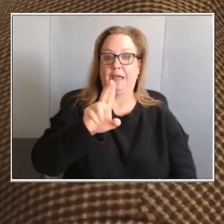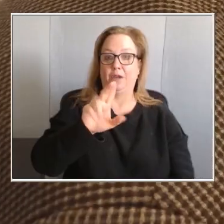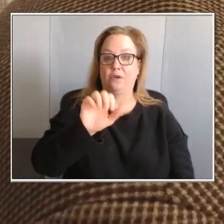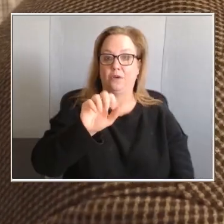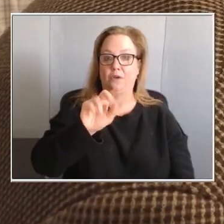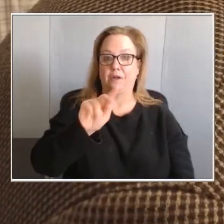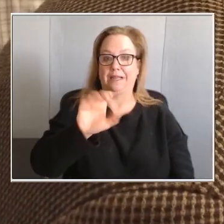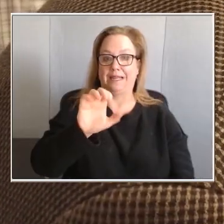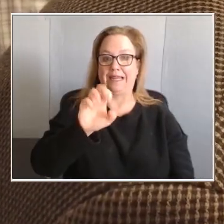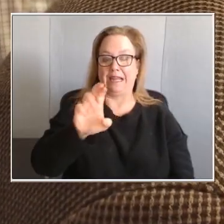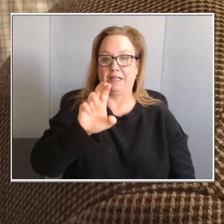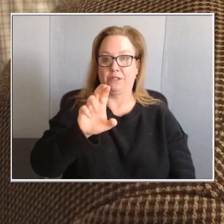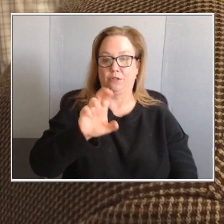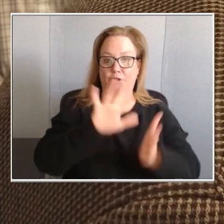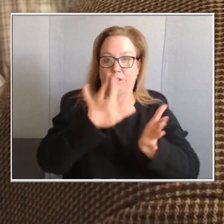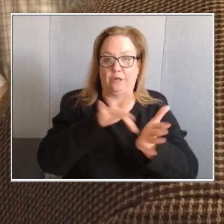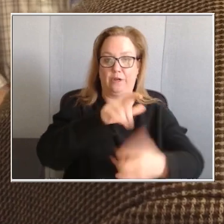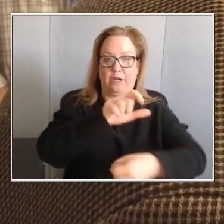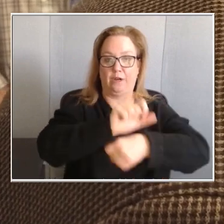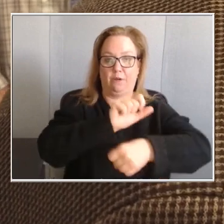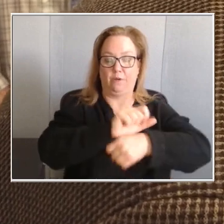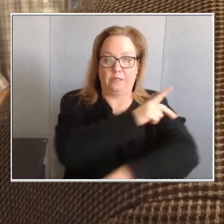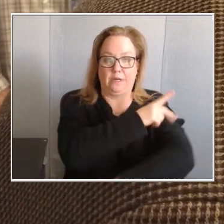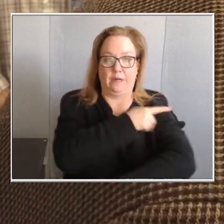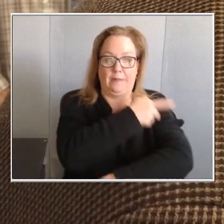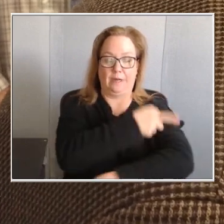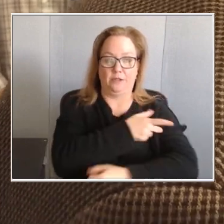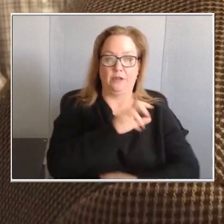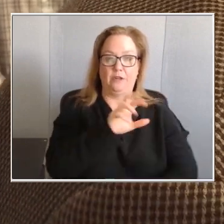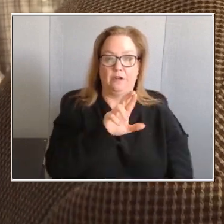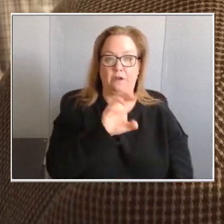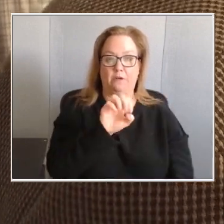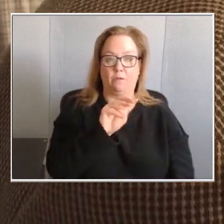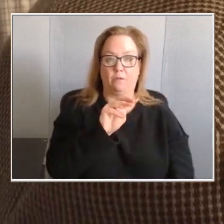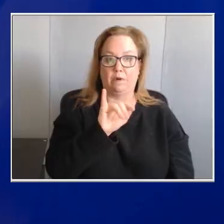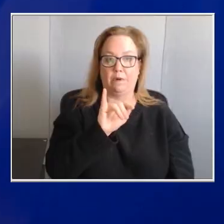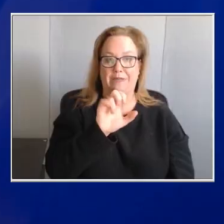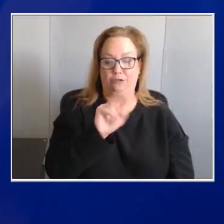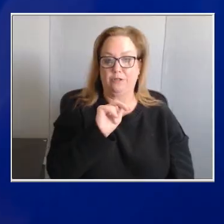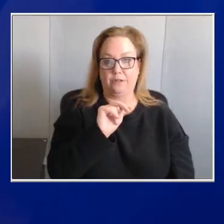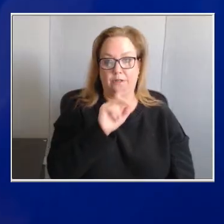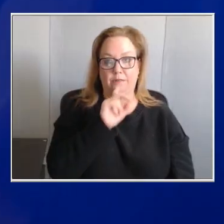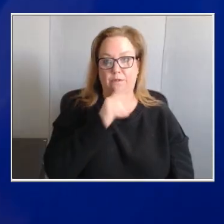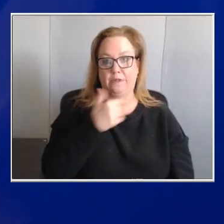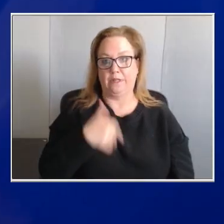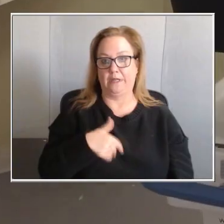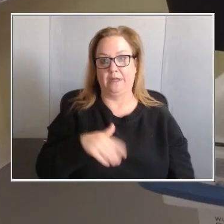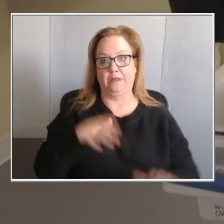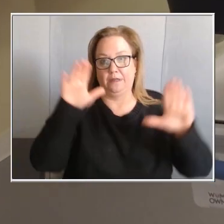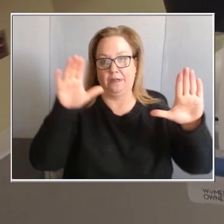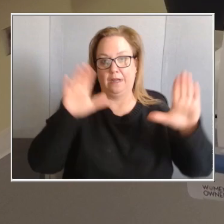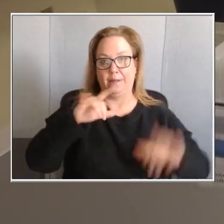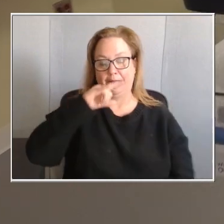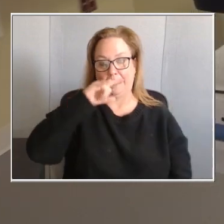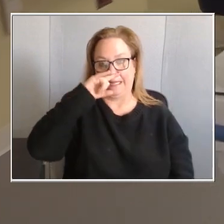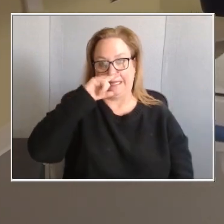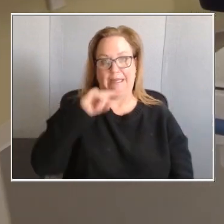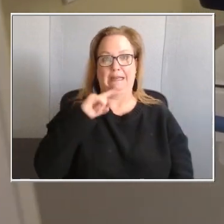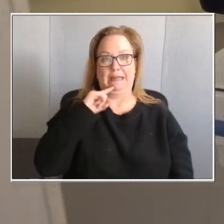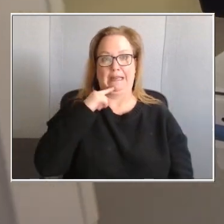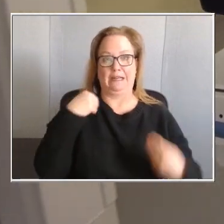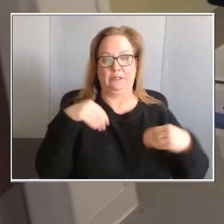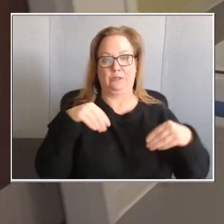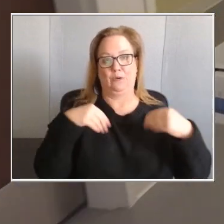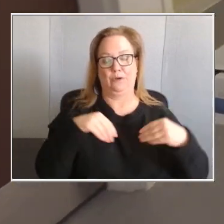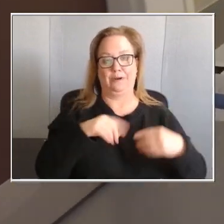works endlessly to put patients into remission. It's awe-inspiring. It really is. I'm like a kid in a candy store. A candy